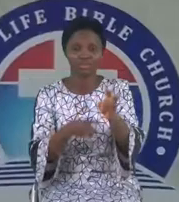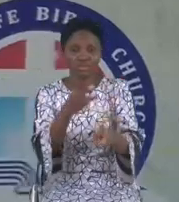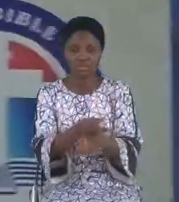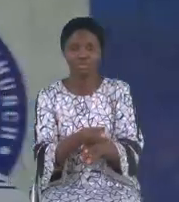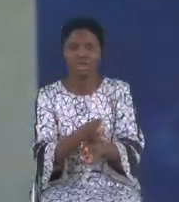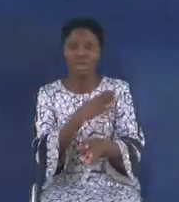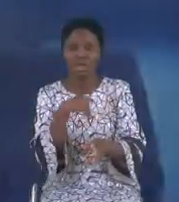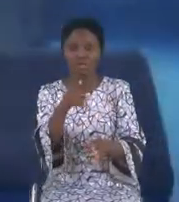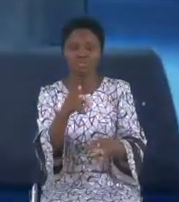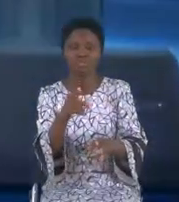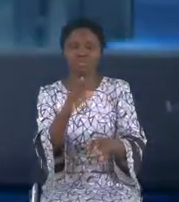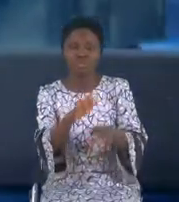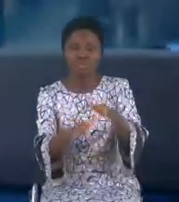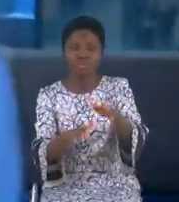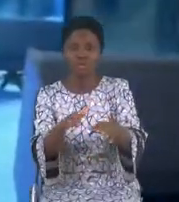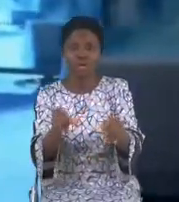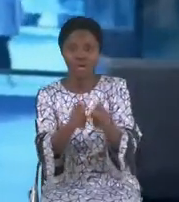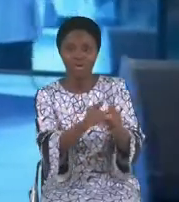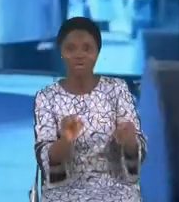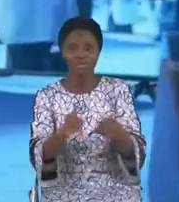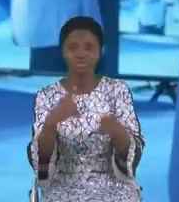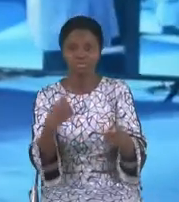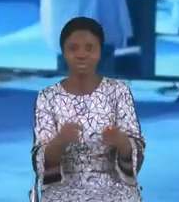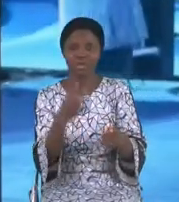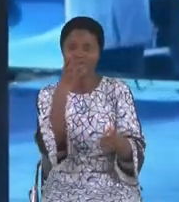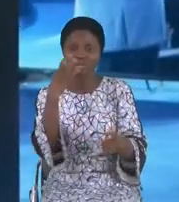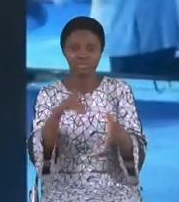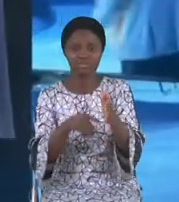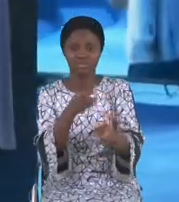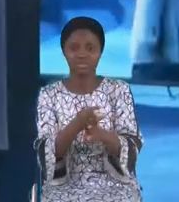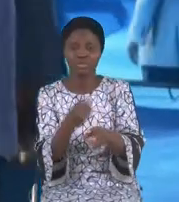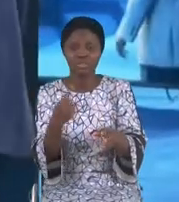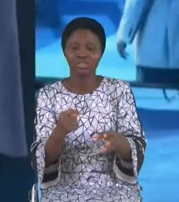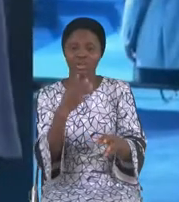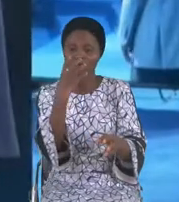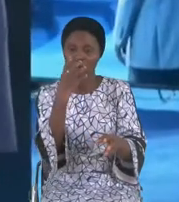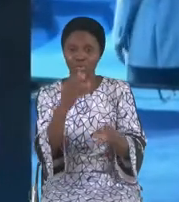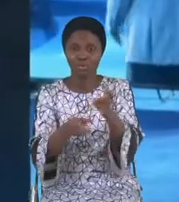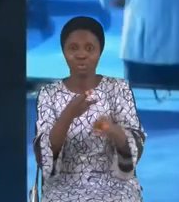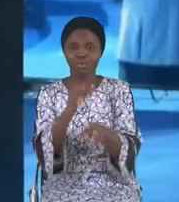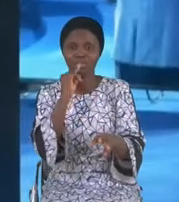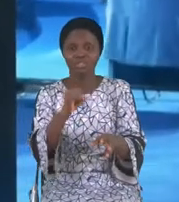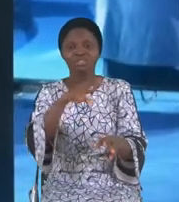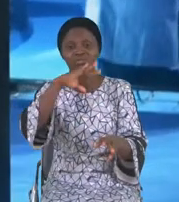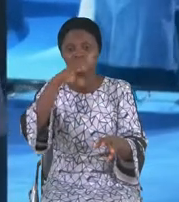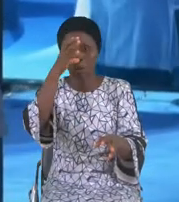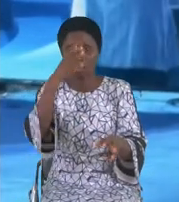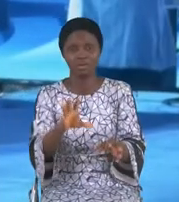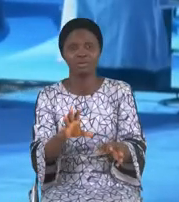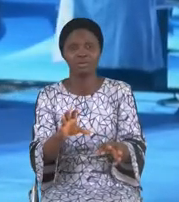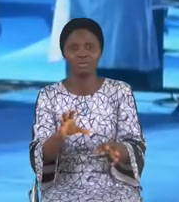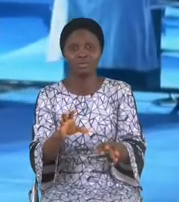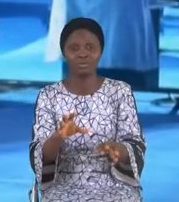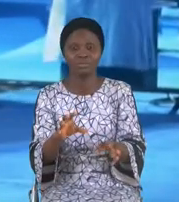cause of this world the world is corrupt and you walk according to the cause of this world that's where everybody has